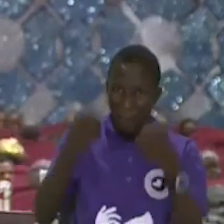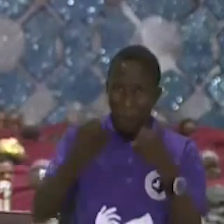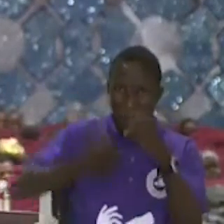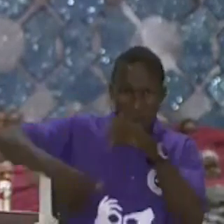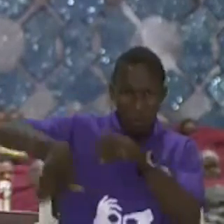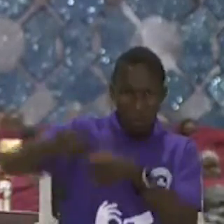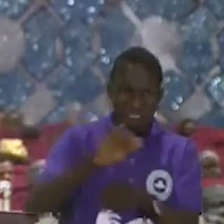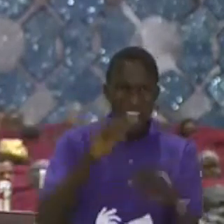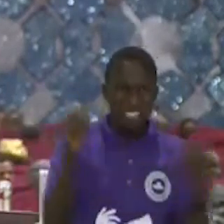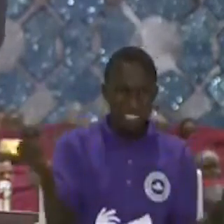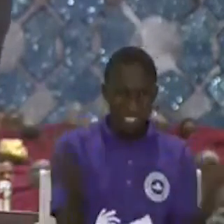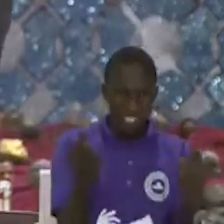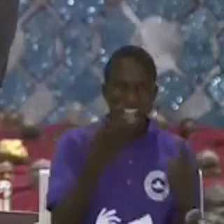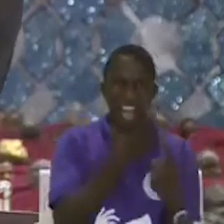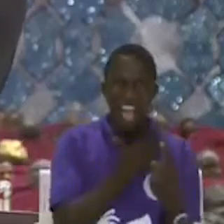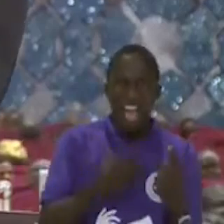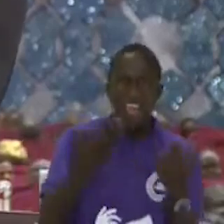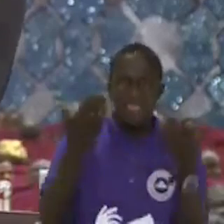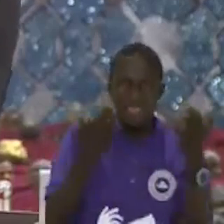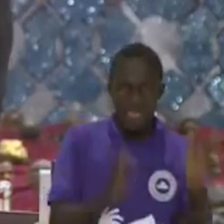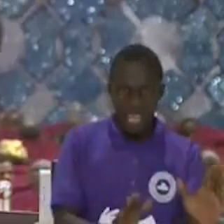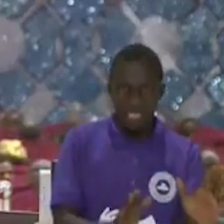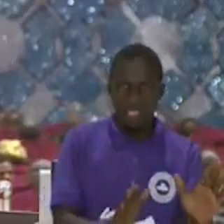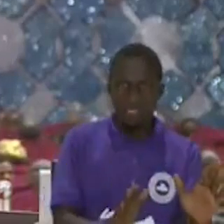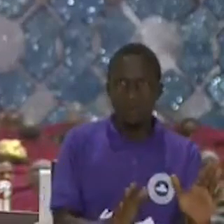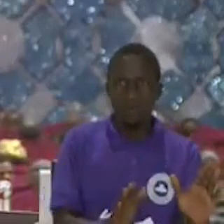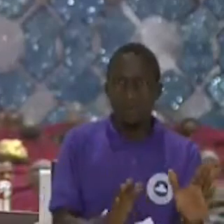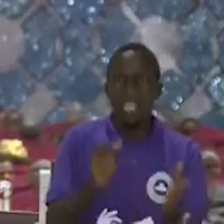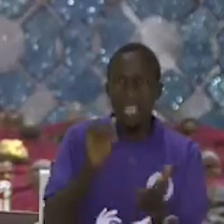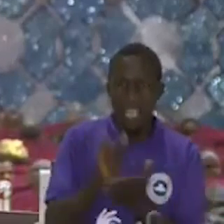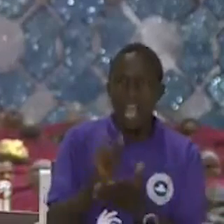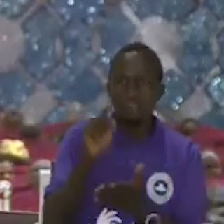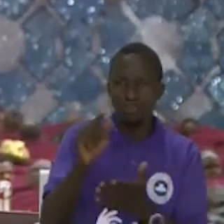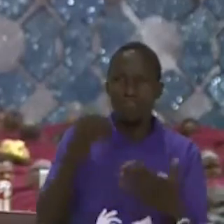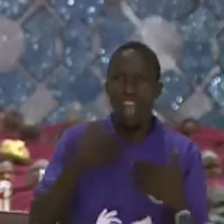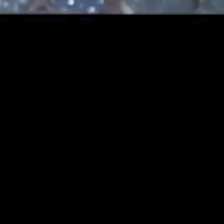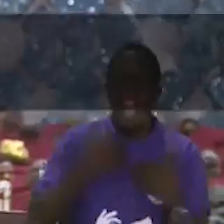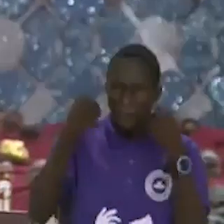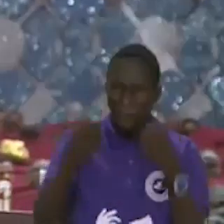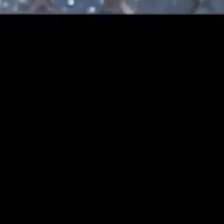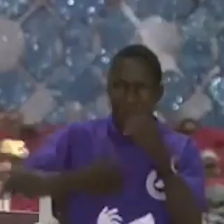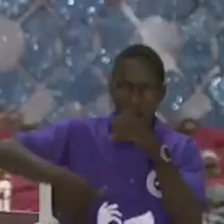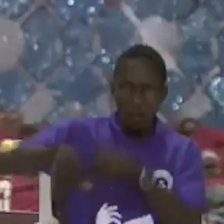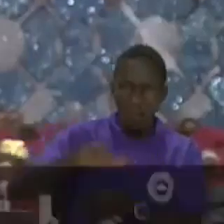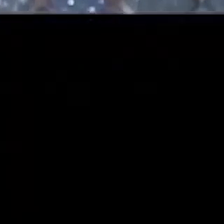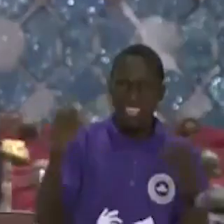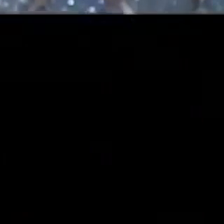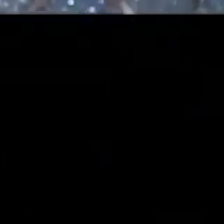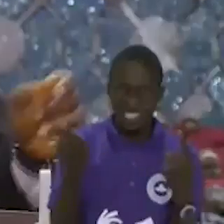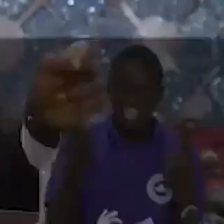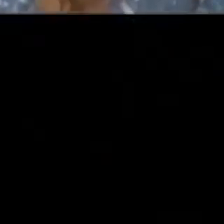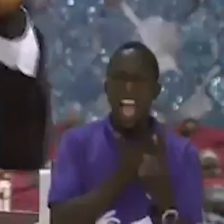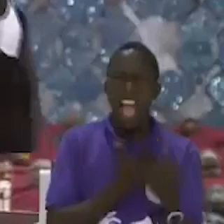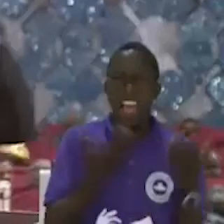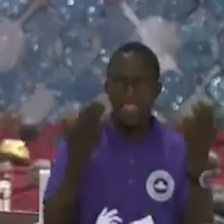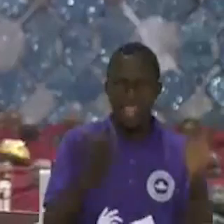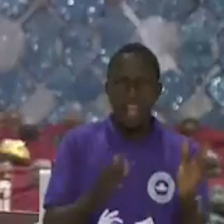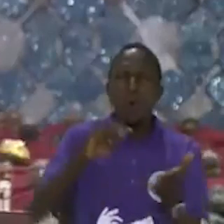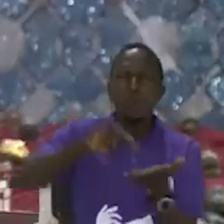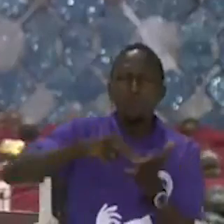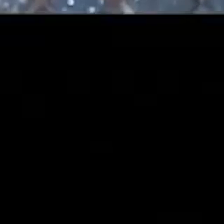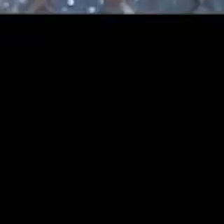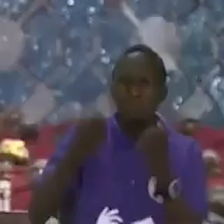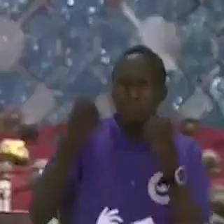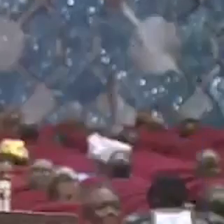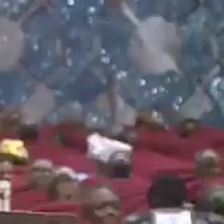death. The benefit of the positional dominion is that you have power over sin and death. What do I mean by power over